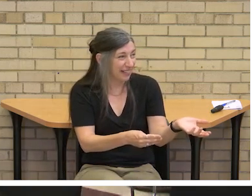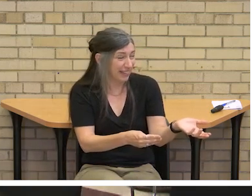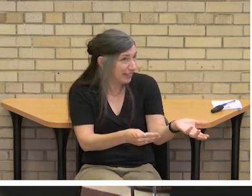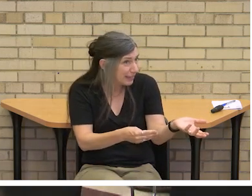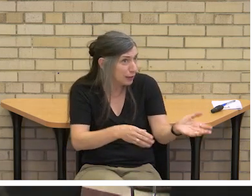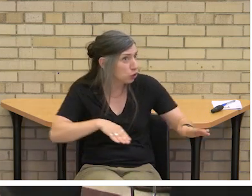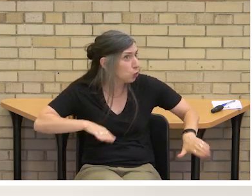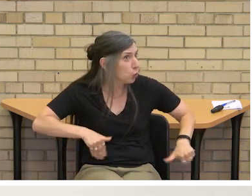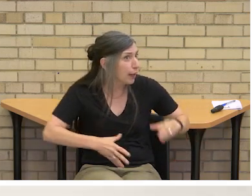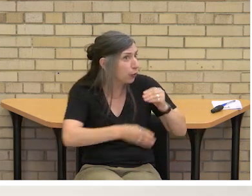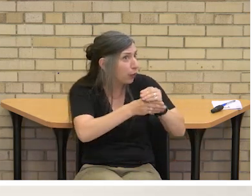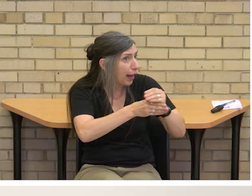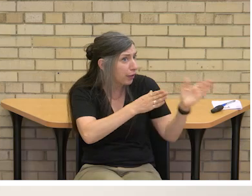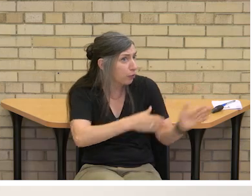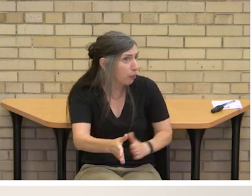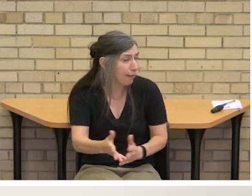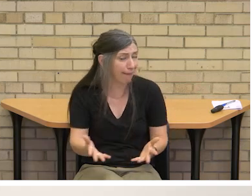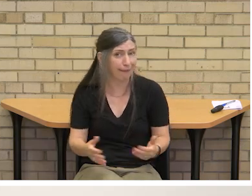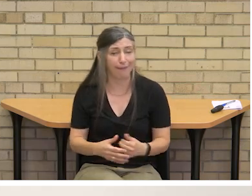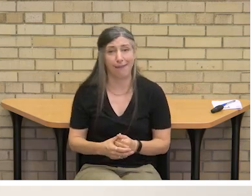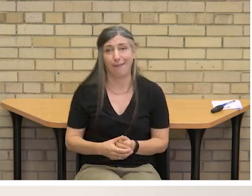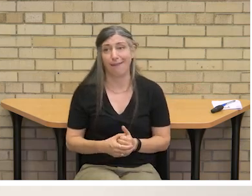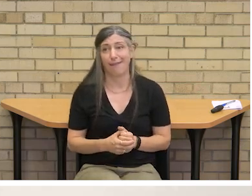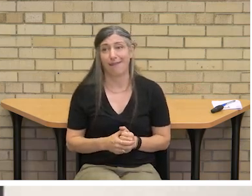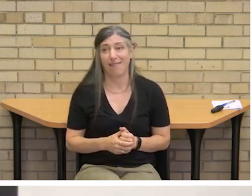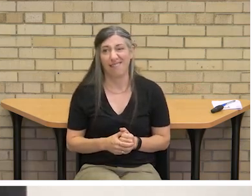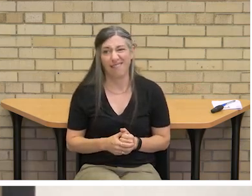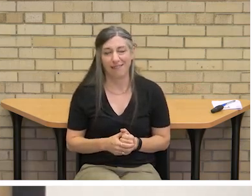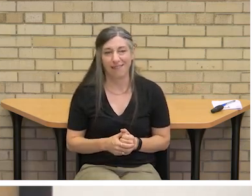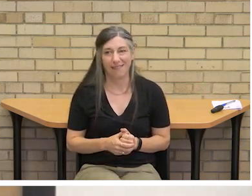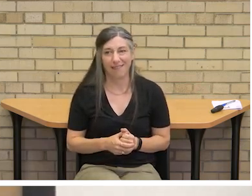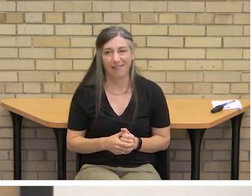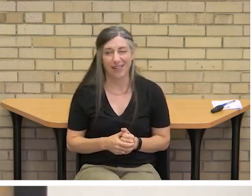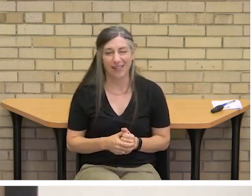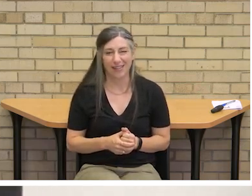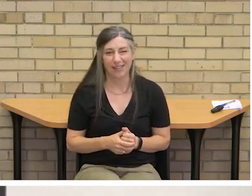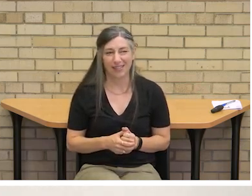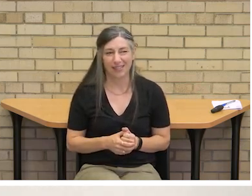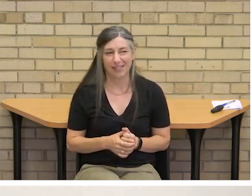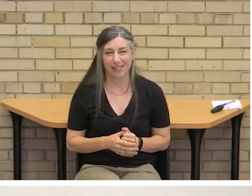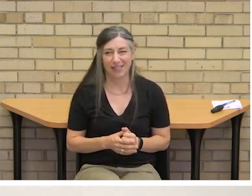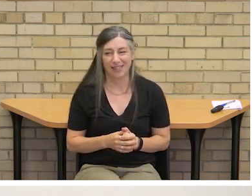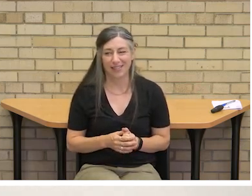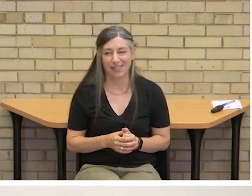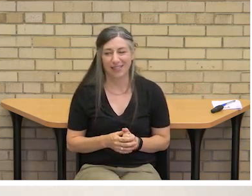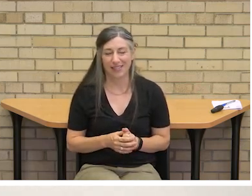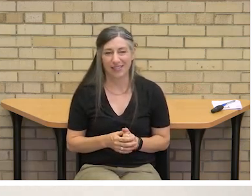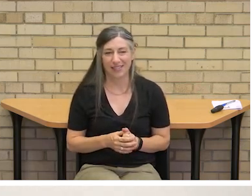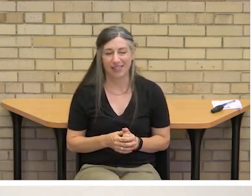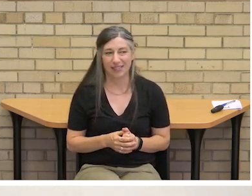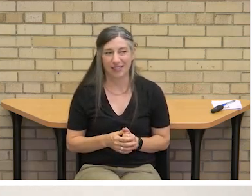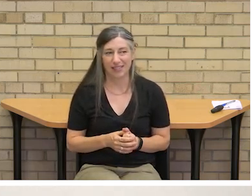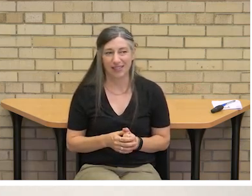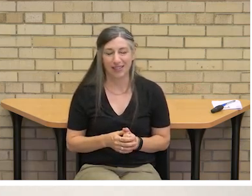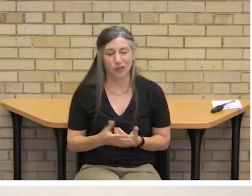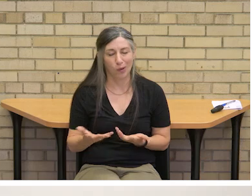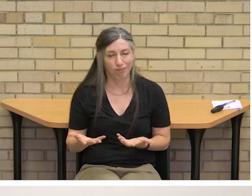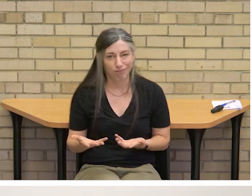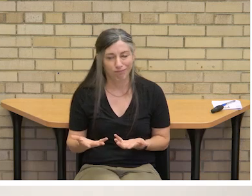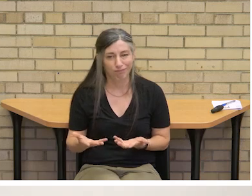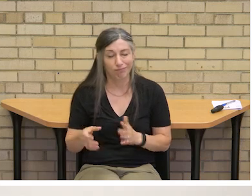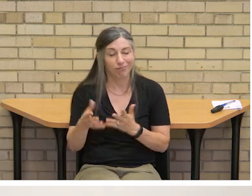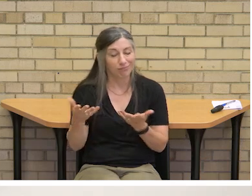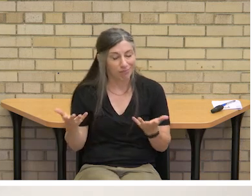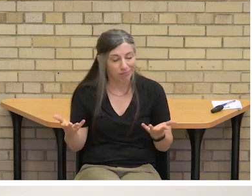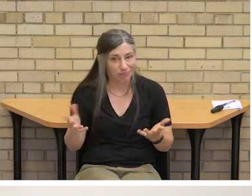Is it too late? I think that it would not be part of the project paid for